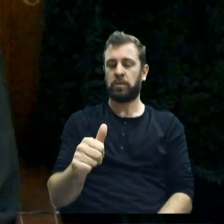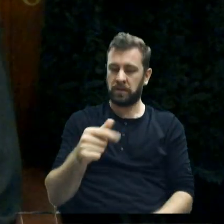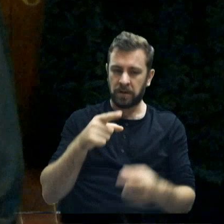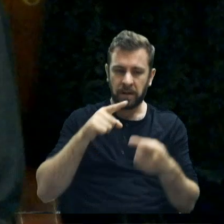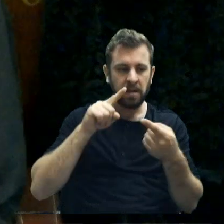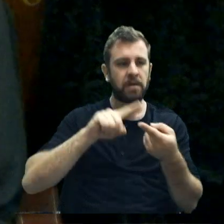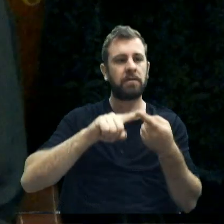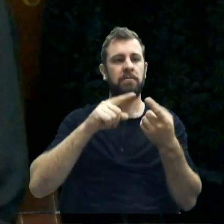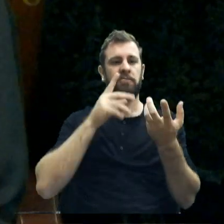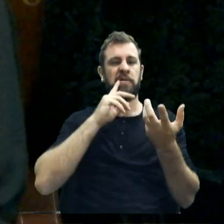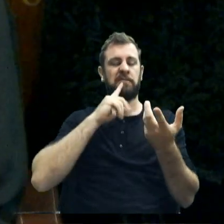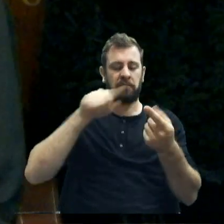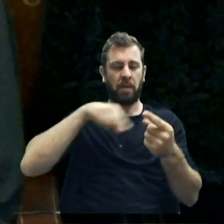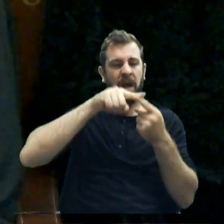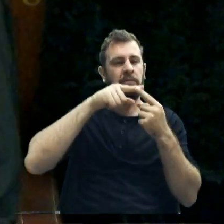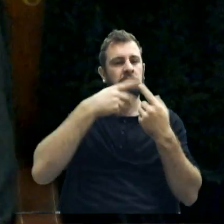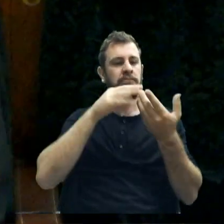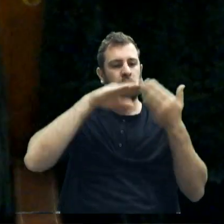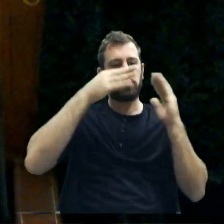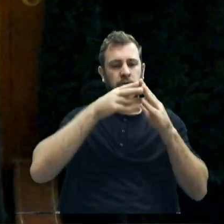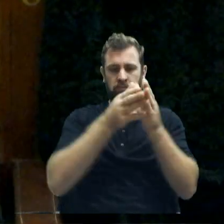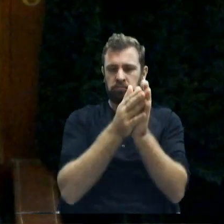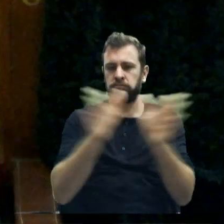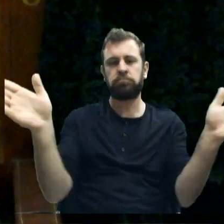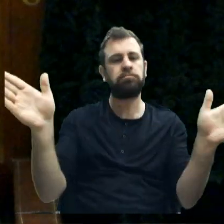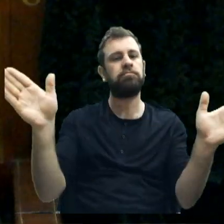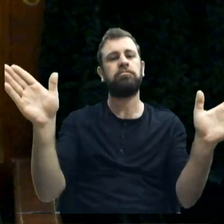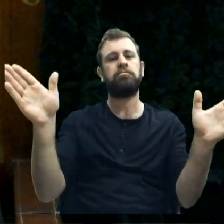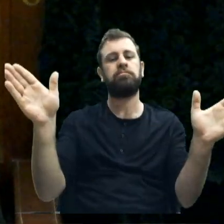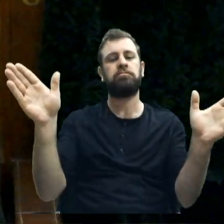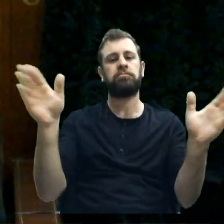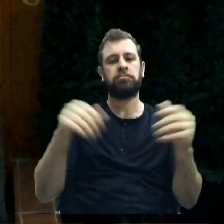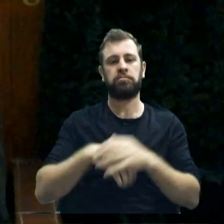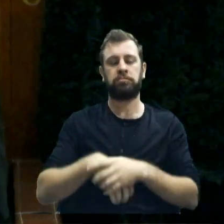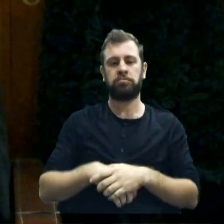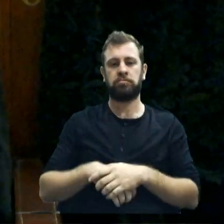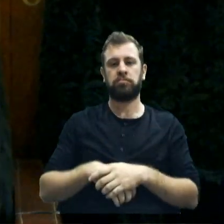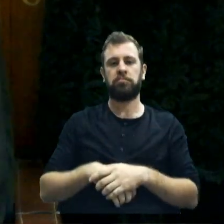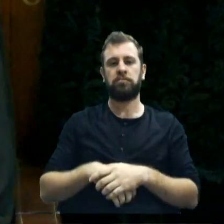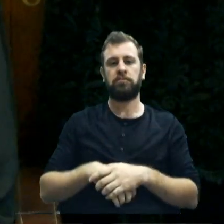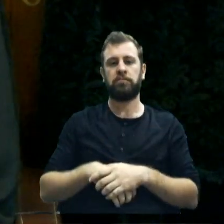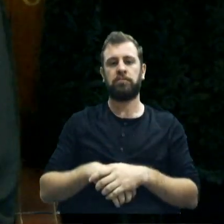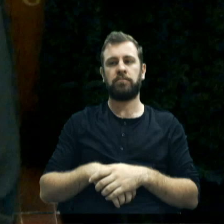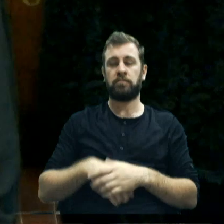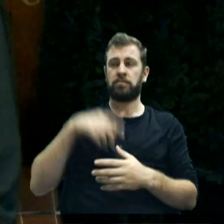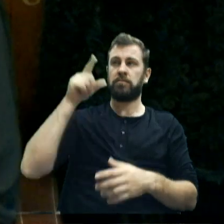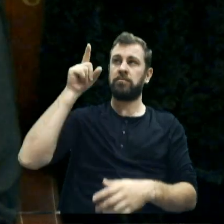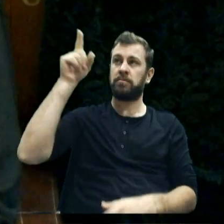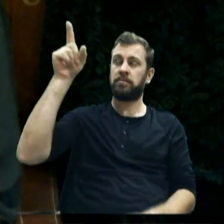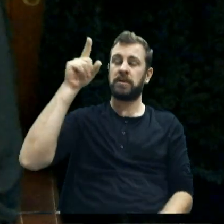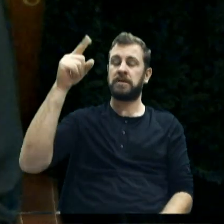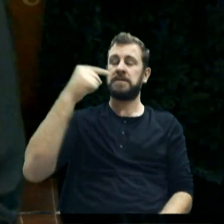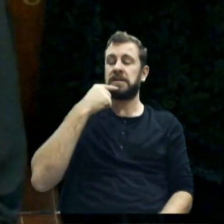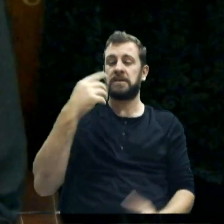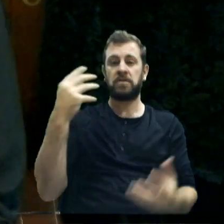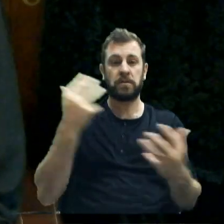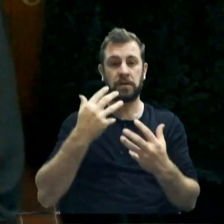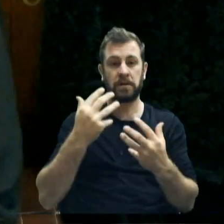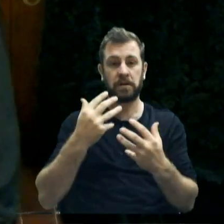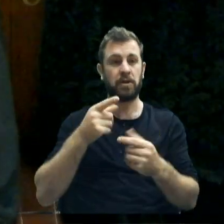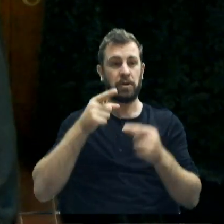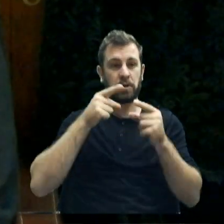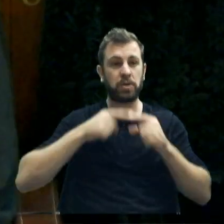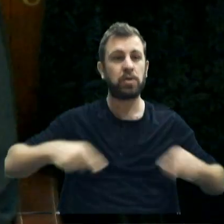large. When in Surah Ali Imran, for example, Allah subhanahu wa ta'ala tells us that you are what? You are the